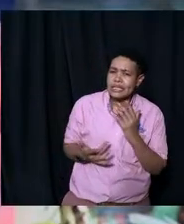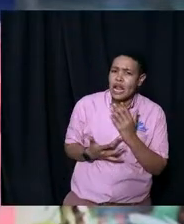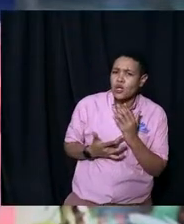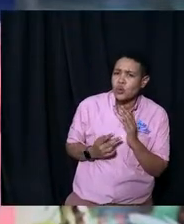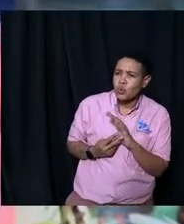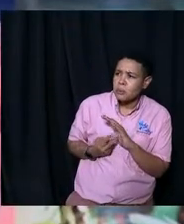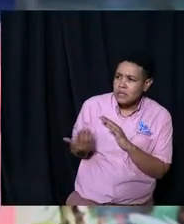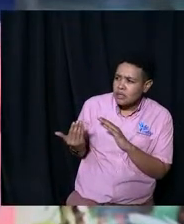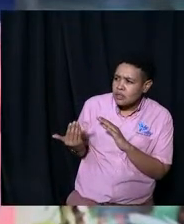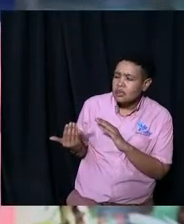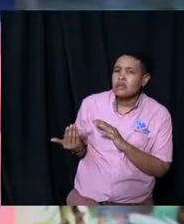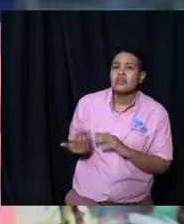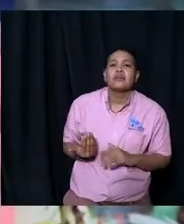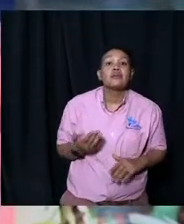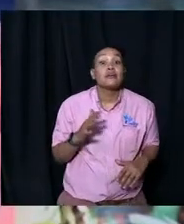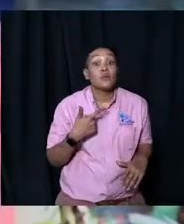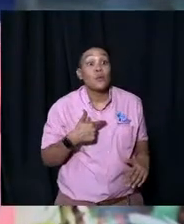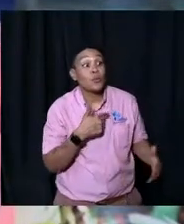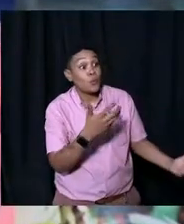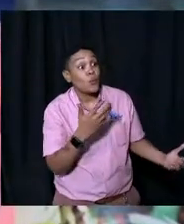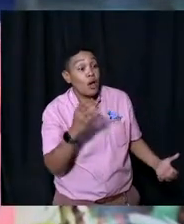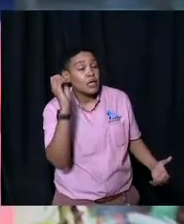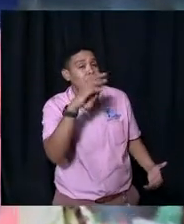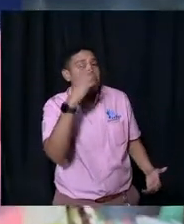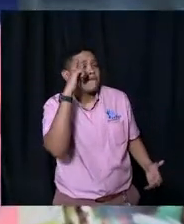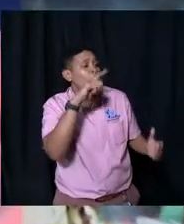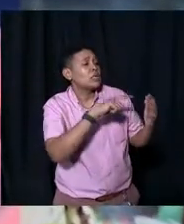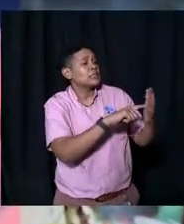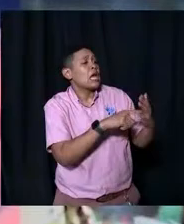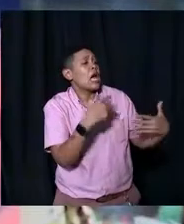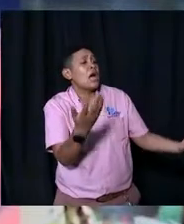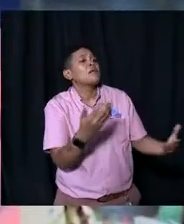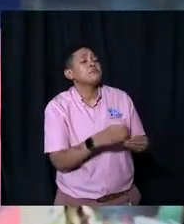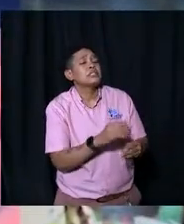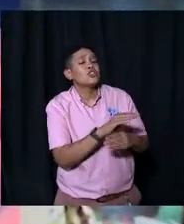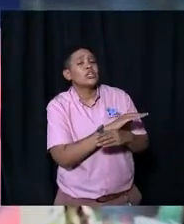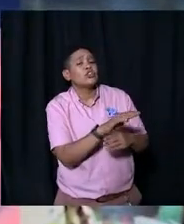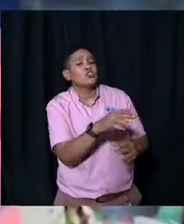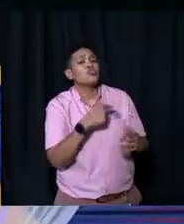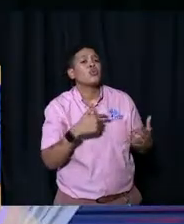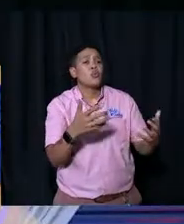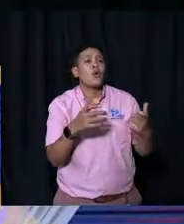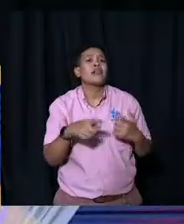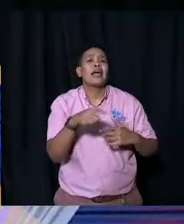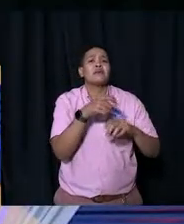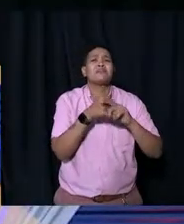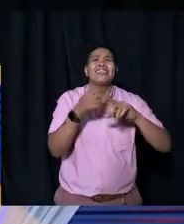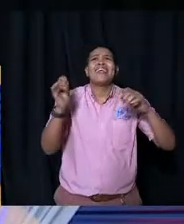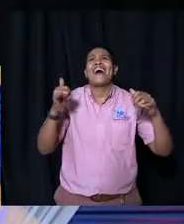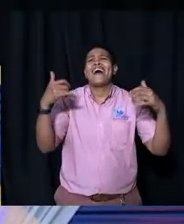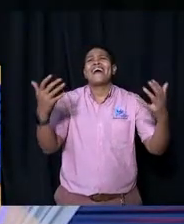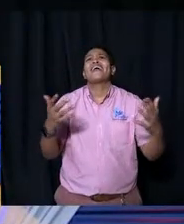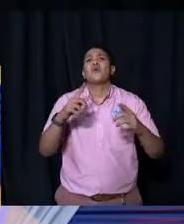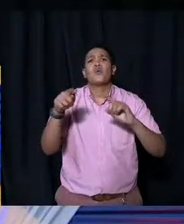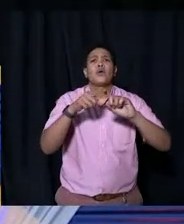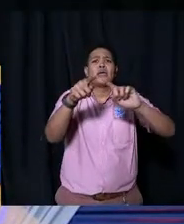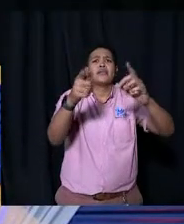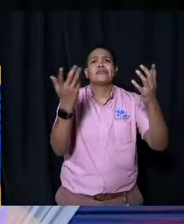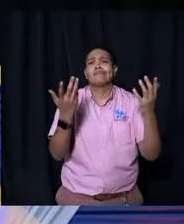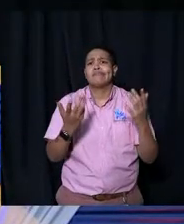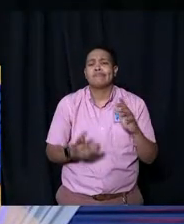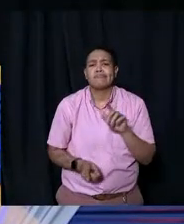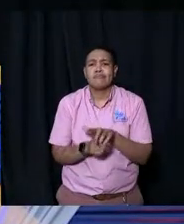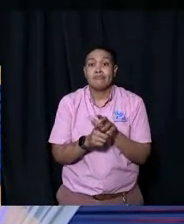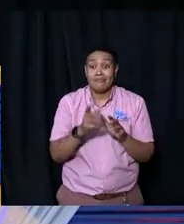we want inputs, for instance, the inputs into industries, we want them to be such that when it comes to